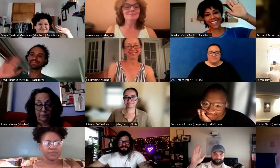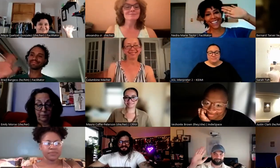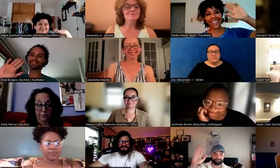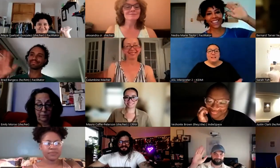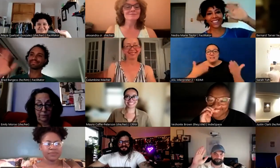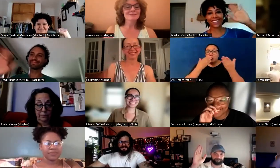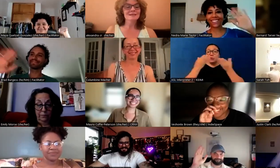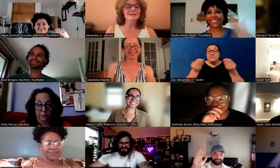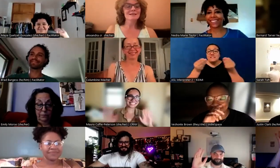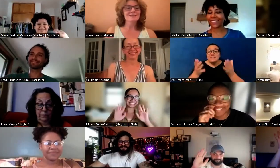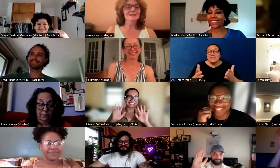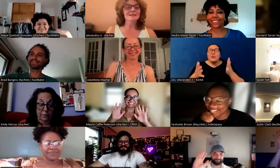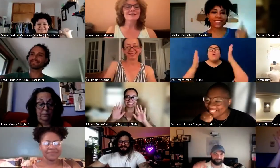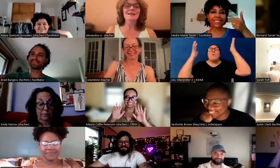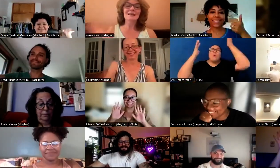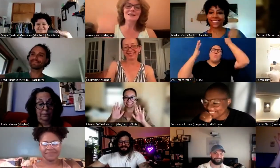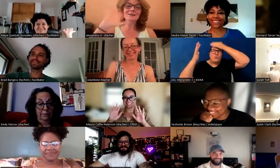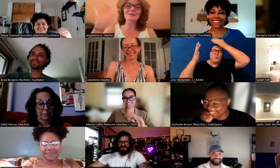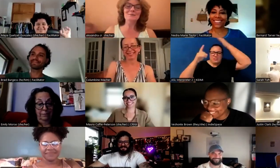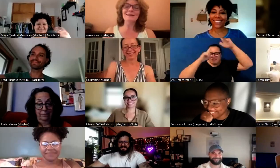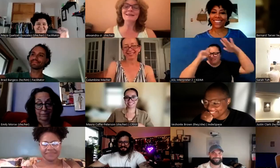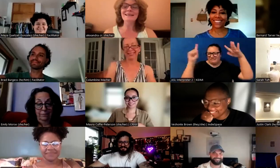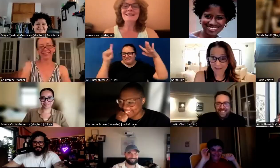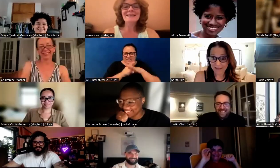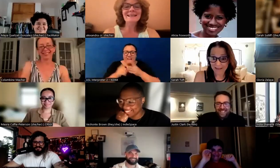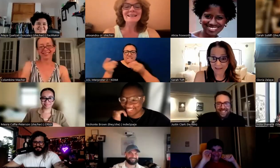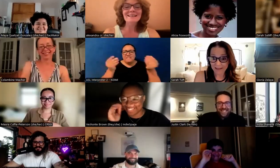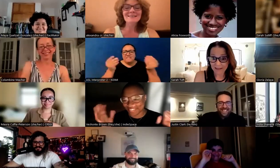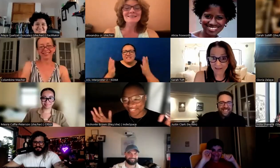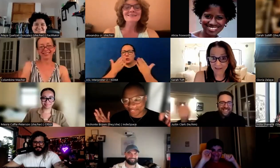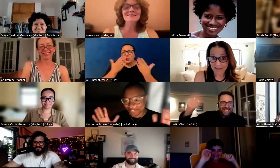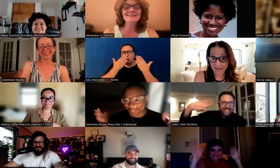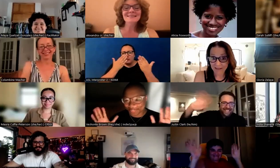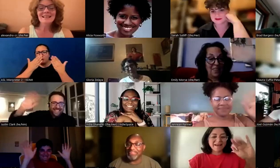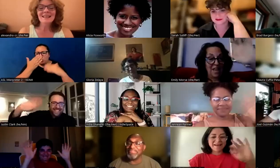who else. Thank you, facilitators. Thank you. Everybody. Good night, everybody.